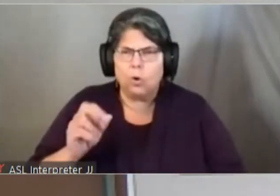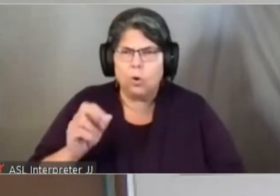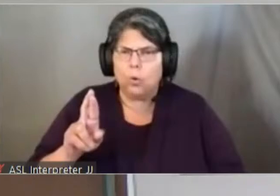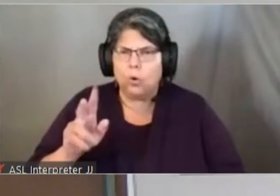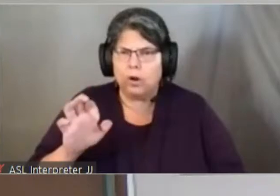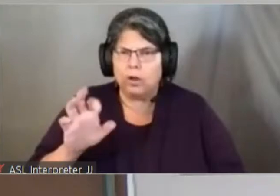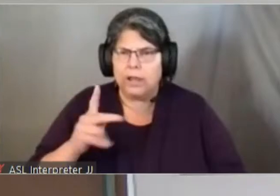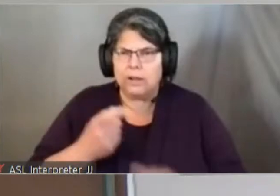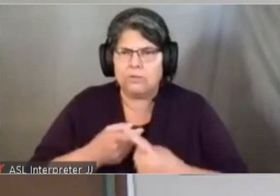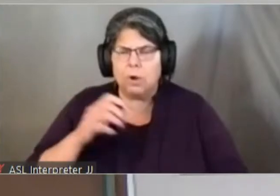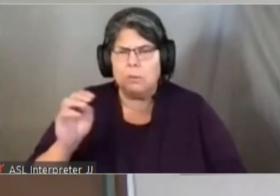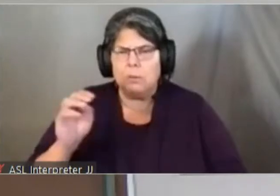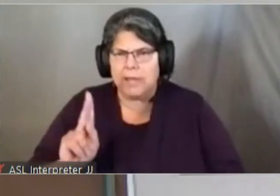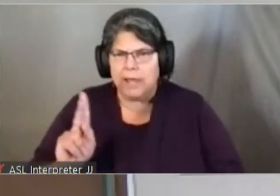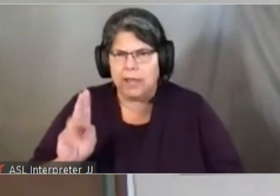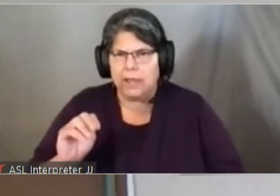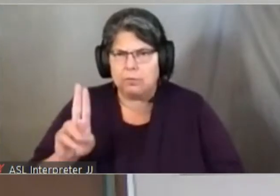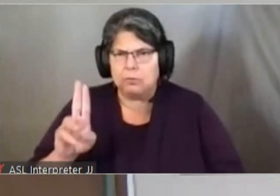ready.